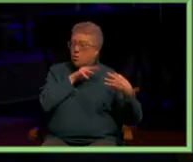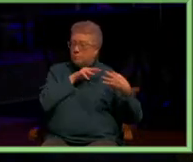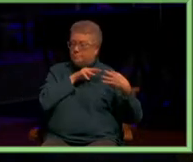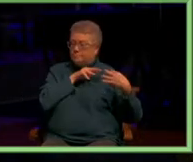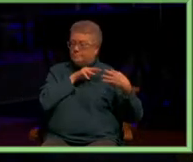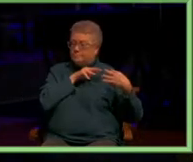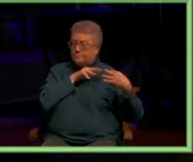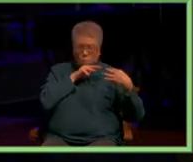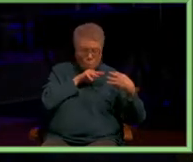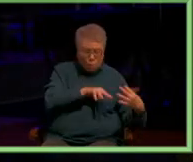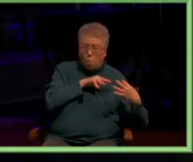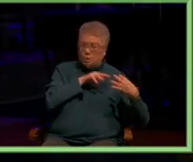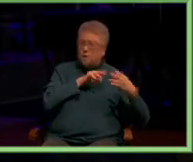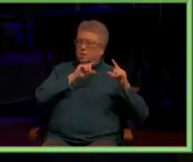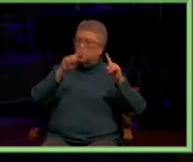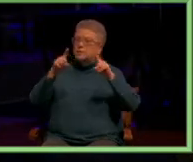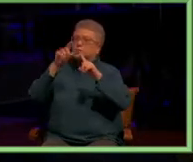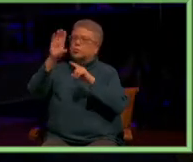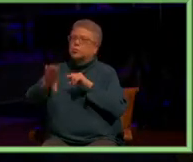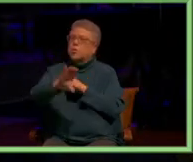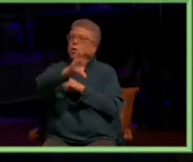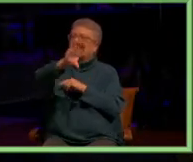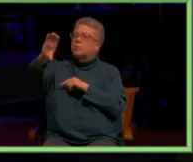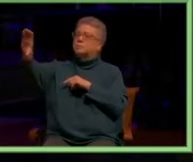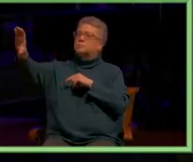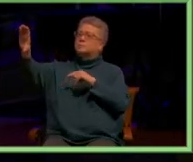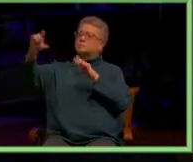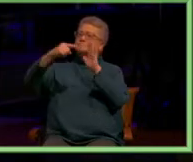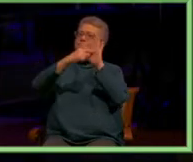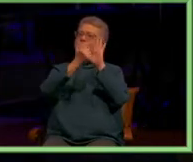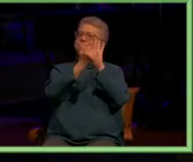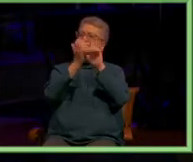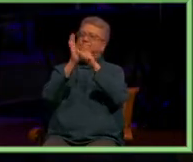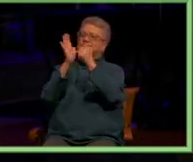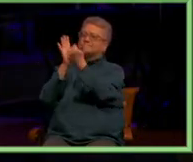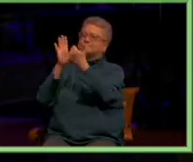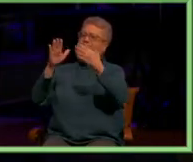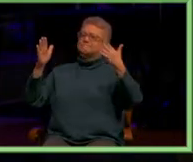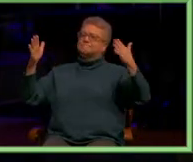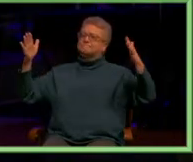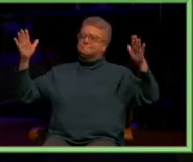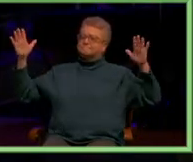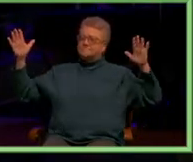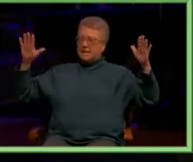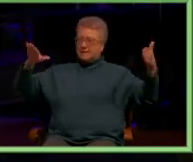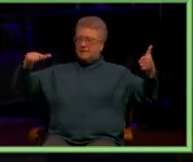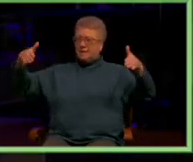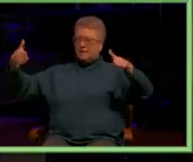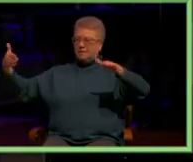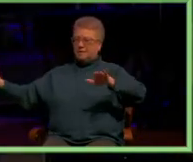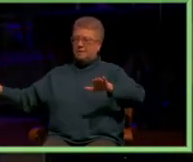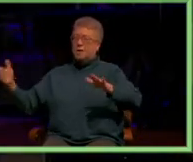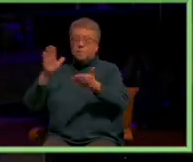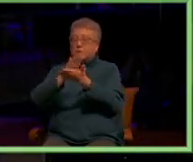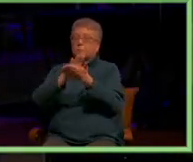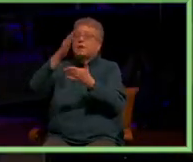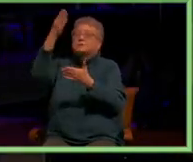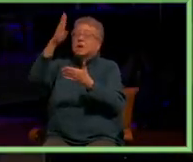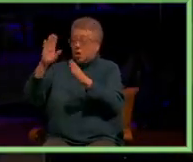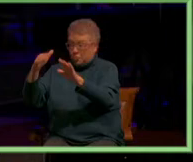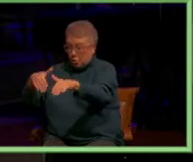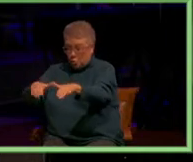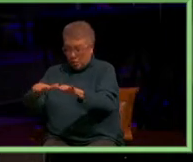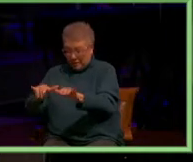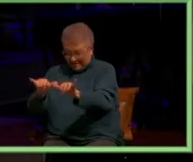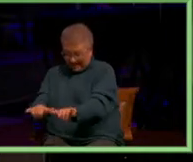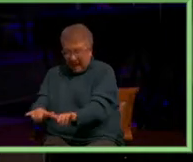And he went to the cross and he died. But brothers and sisters, praise be to God. The grave could not hold him. Death could